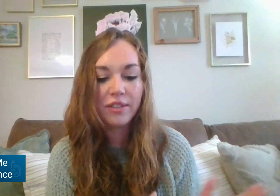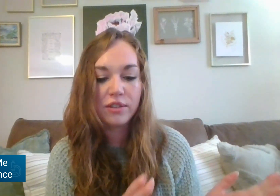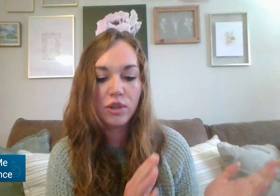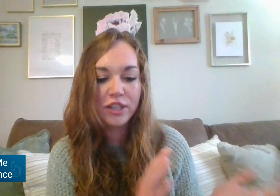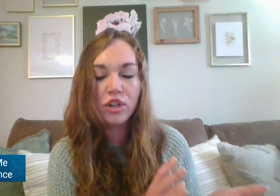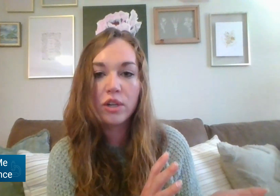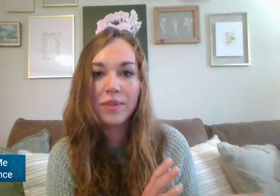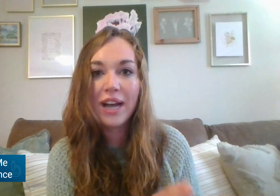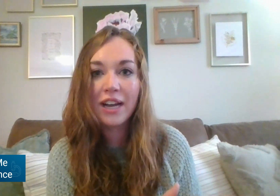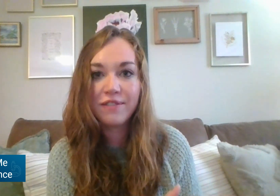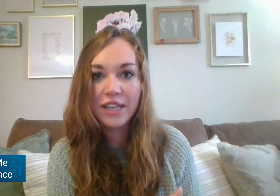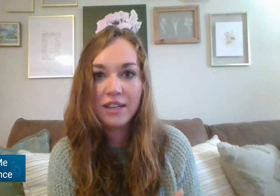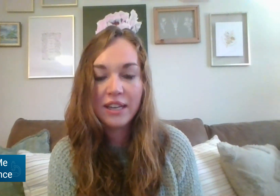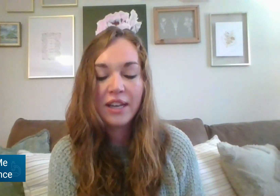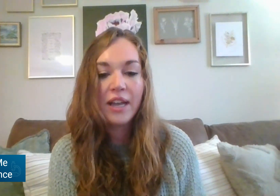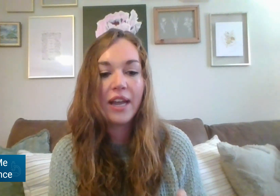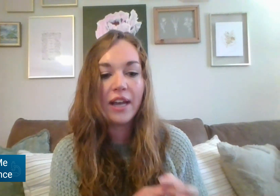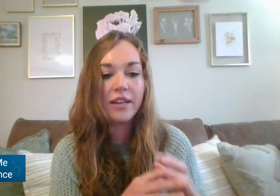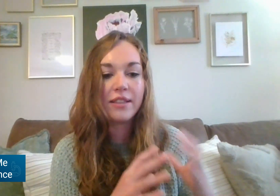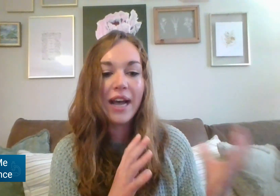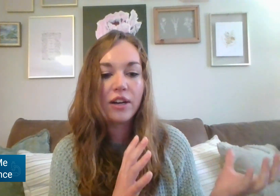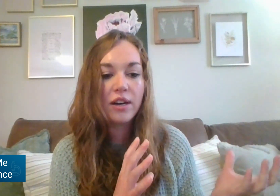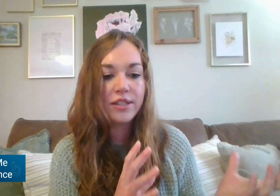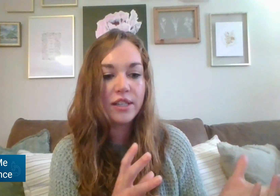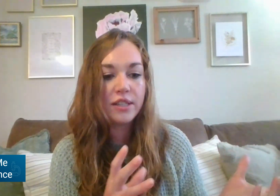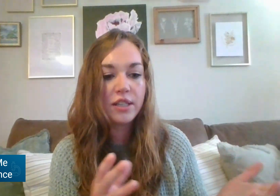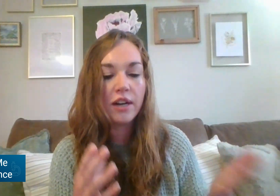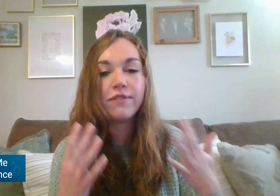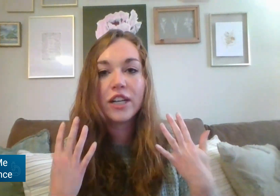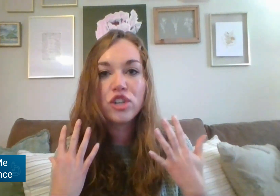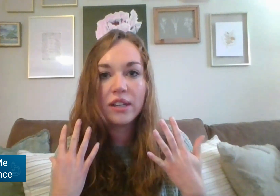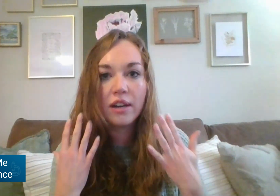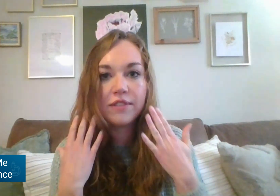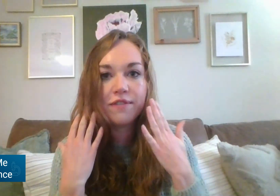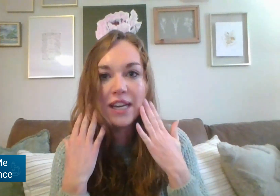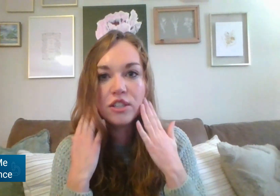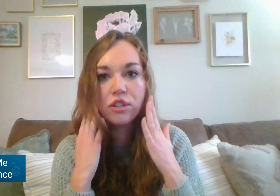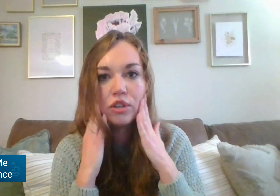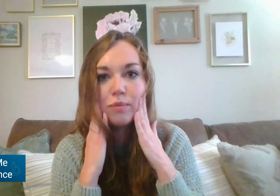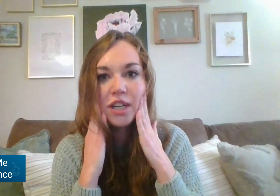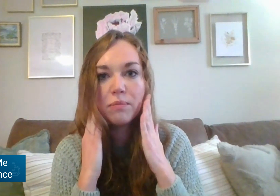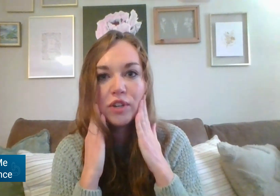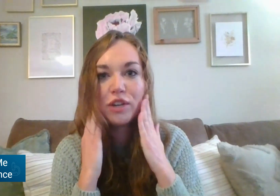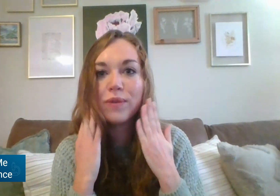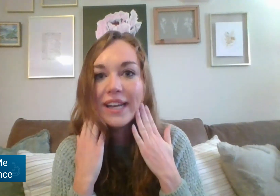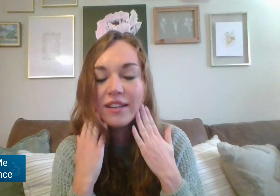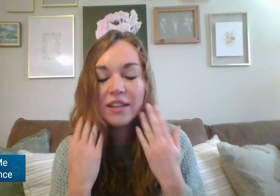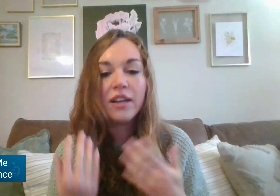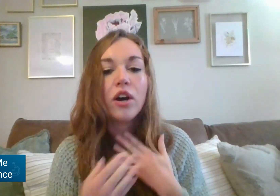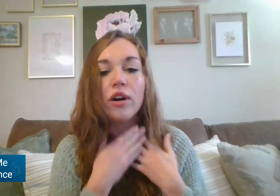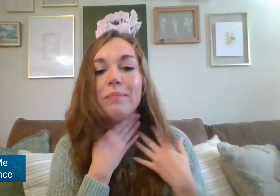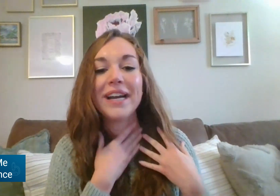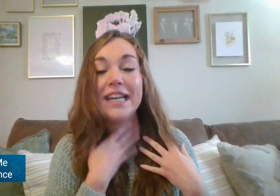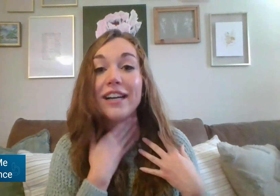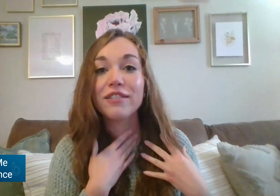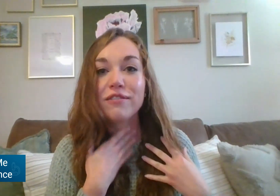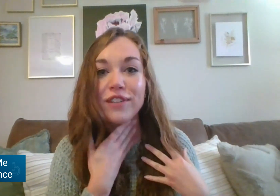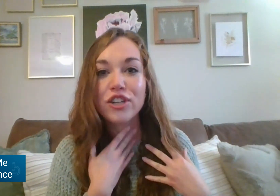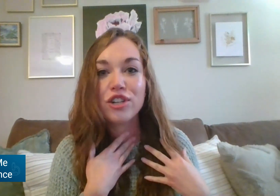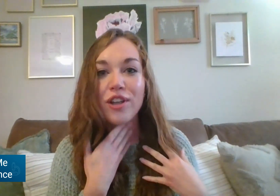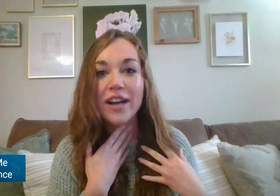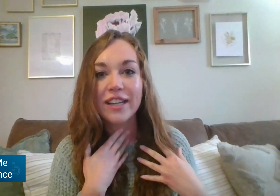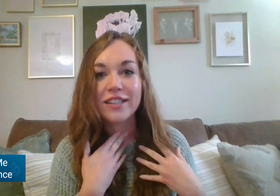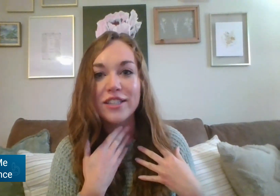treated with. So I started with the IV, and that causes flushing of the face, so you become really red. My